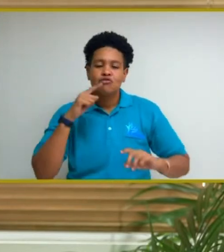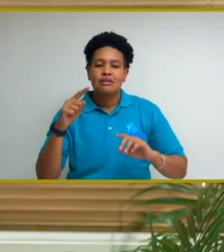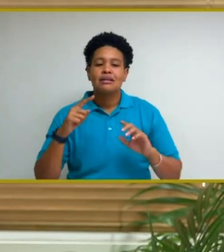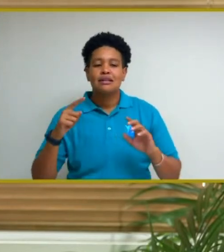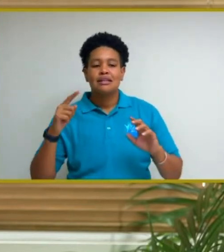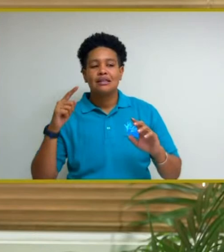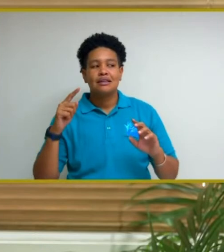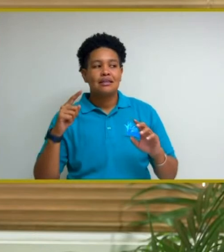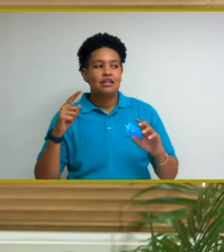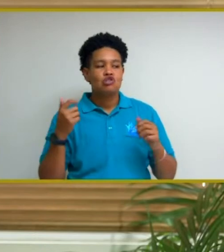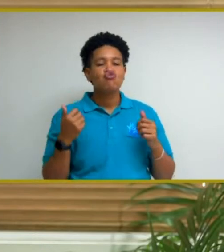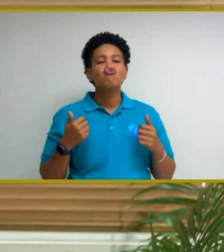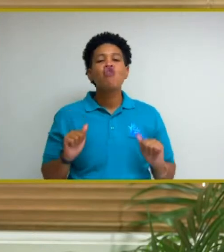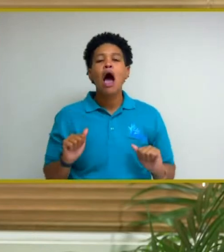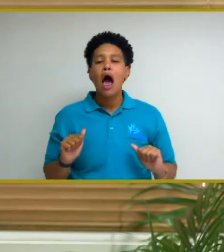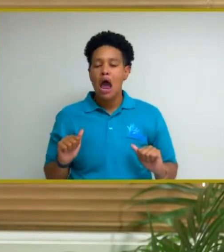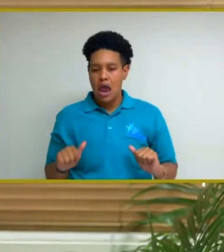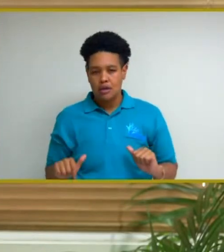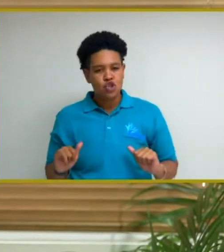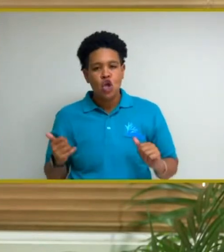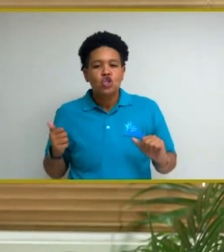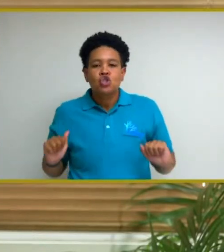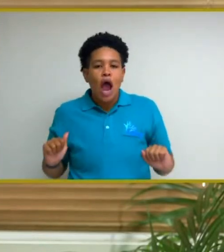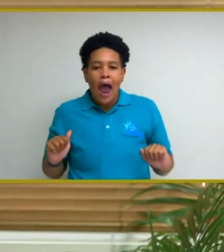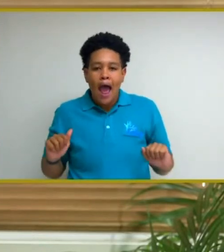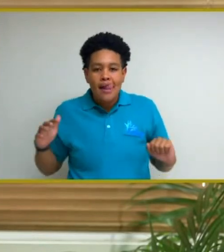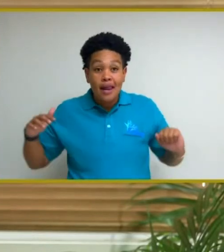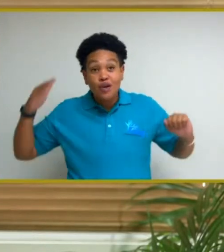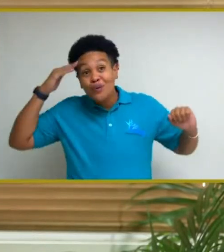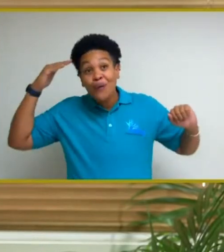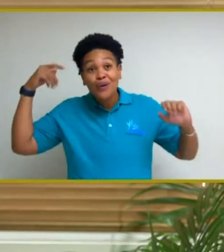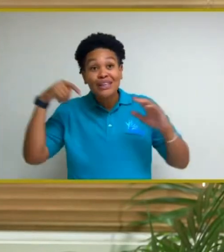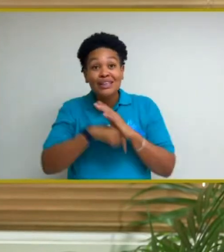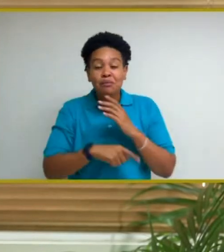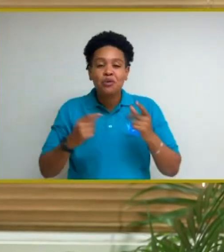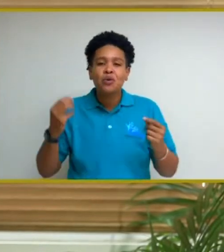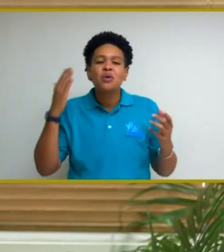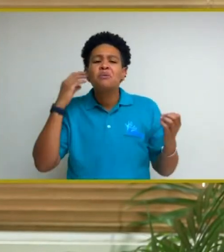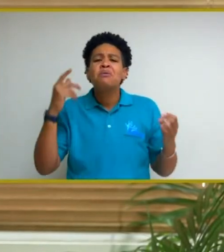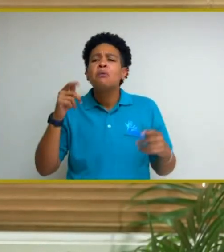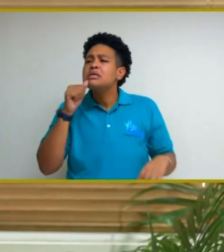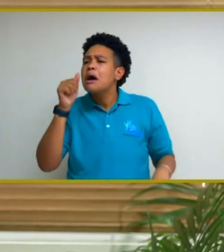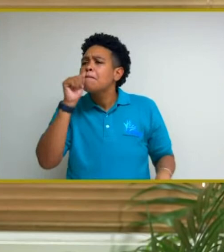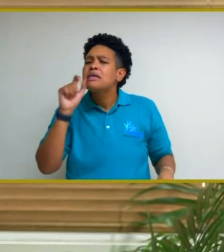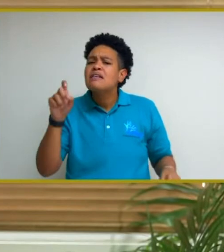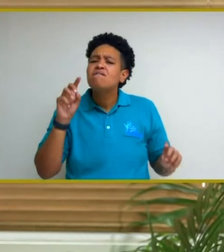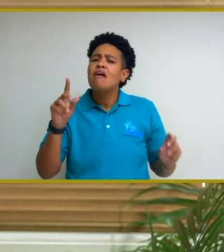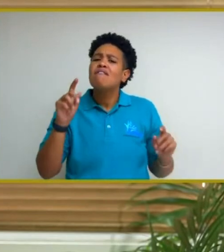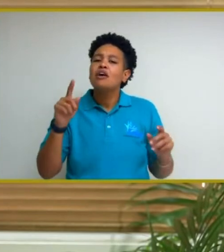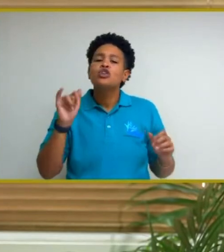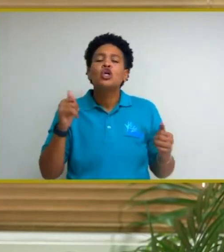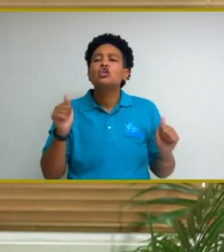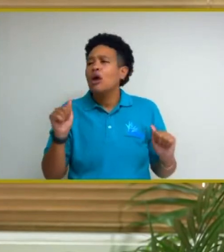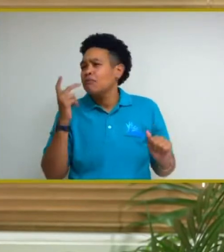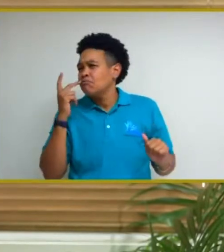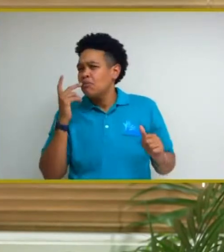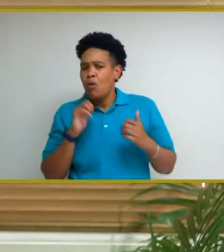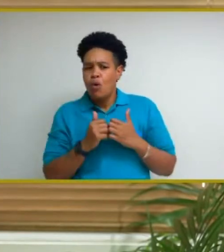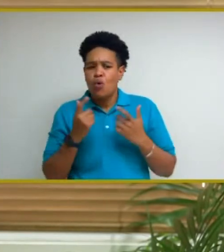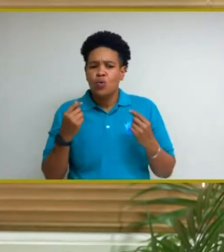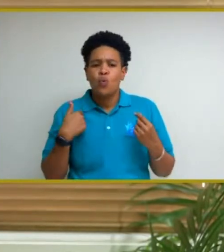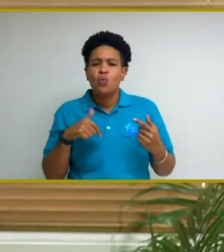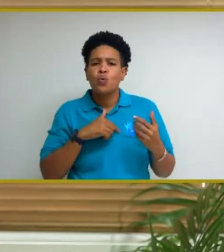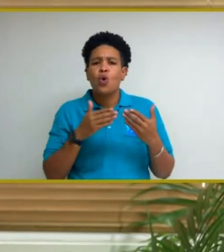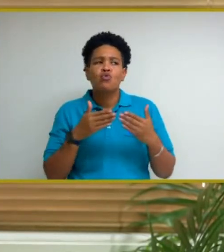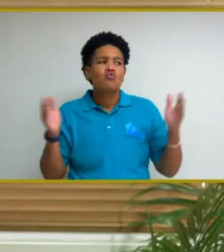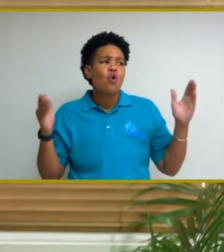template that we're trying. I know sometimes many persons are impatient that we need to move faster, but we don't want to roll